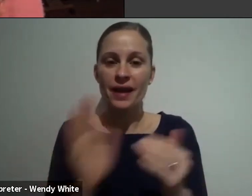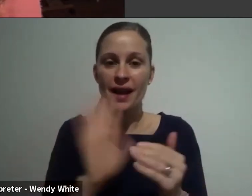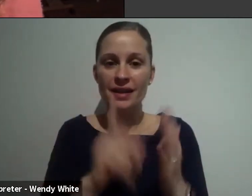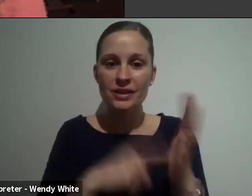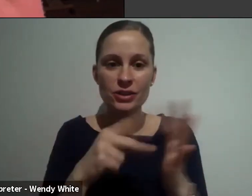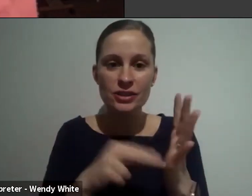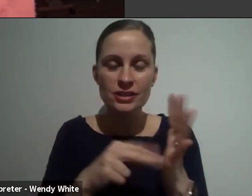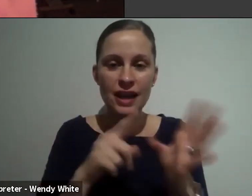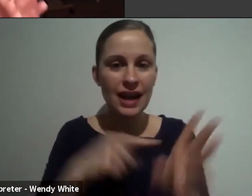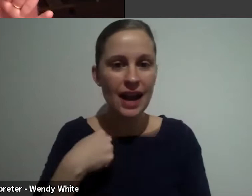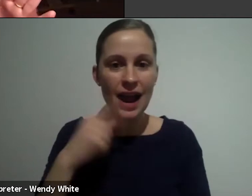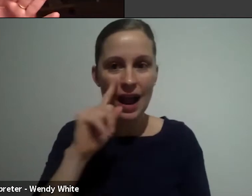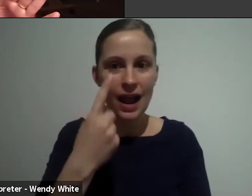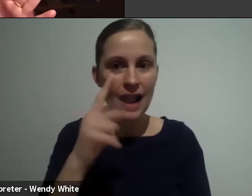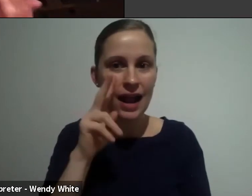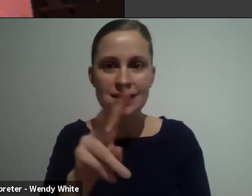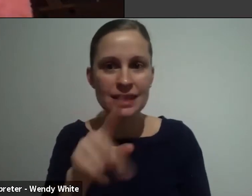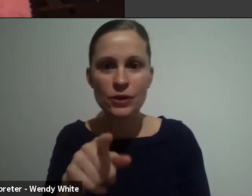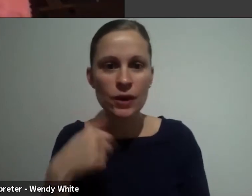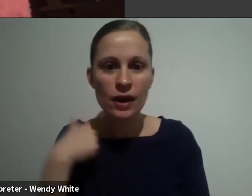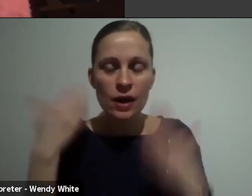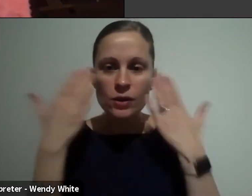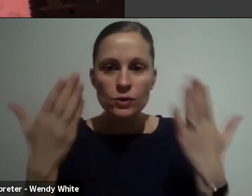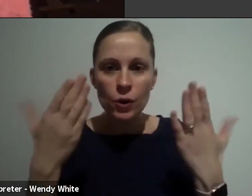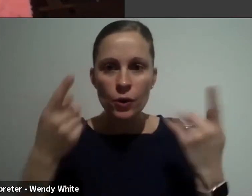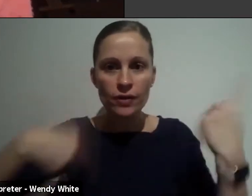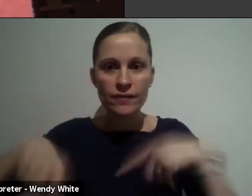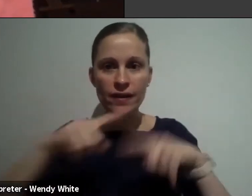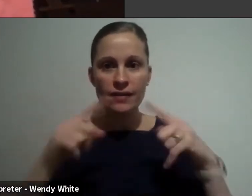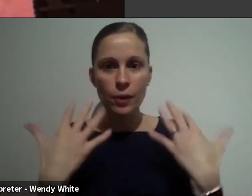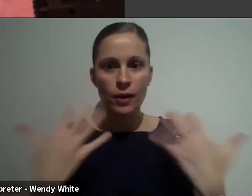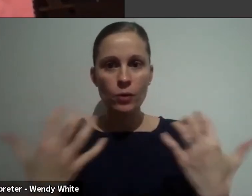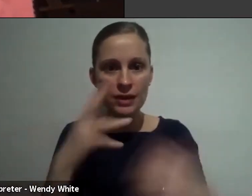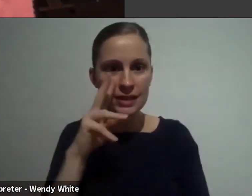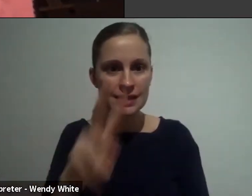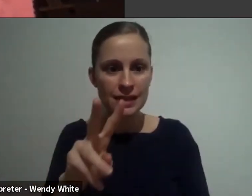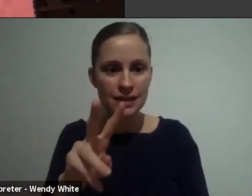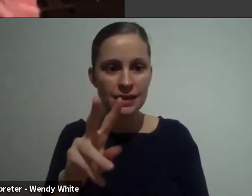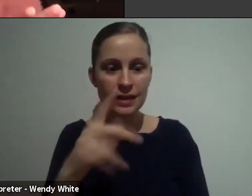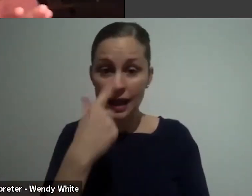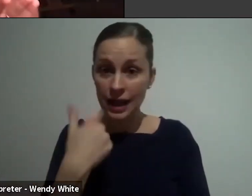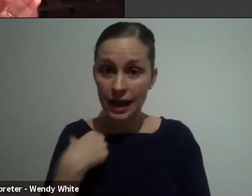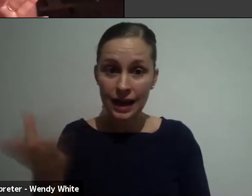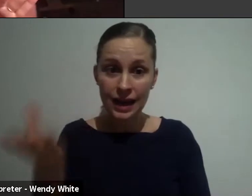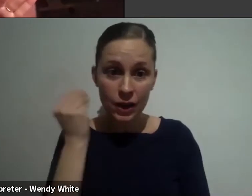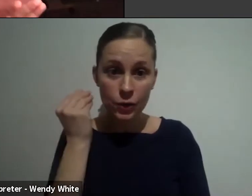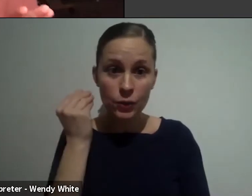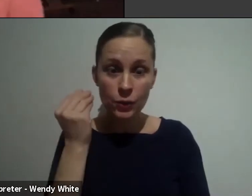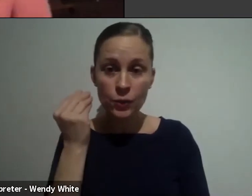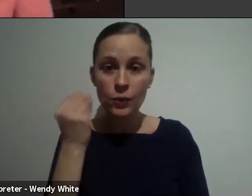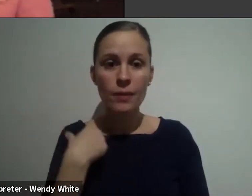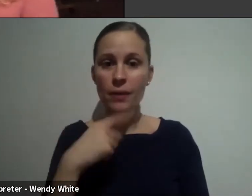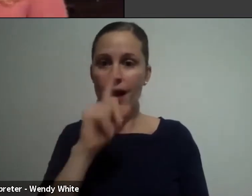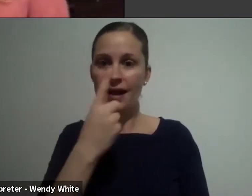don't see you. I'm sorry, I don't see you. I don't know if everything is okay. Can you hear me all right? I can hear you,